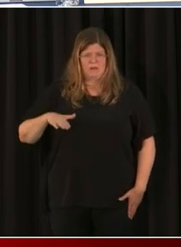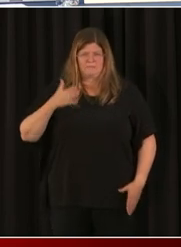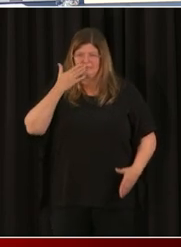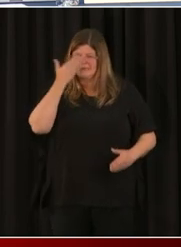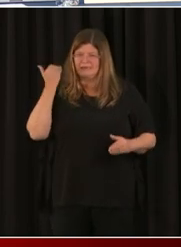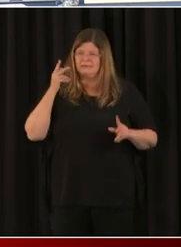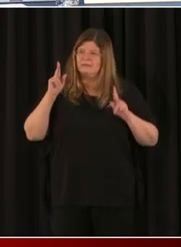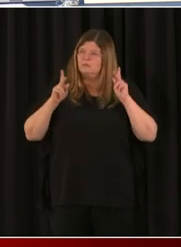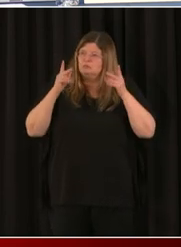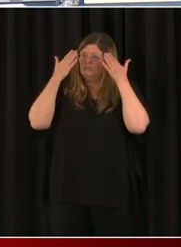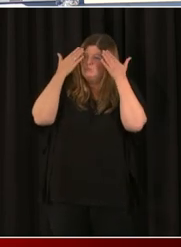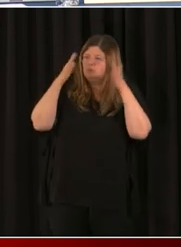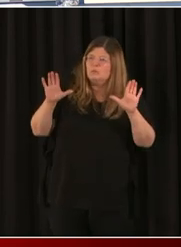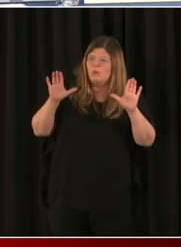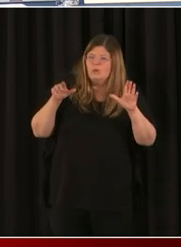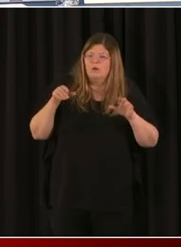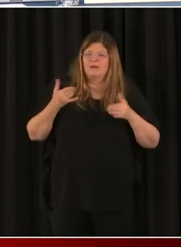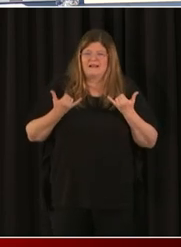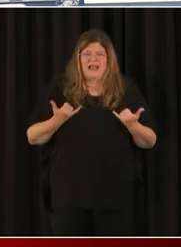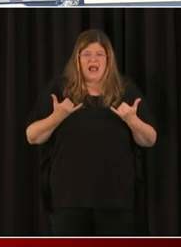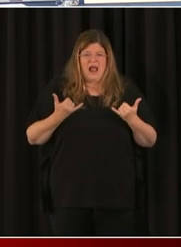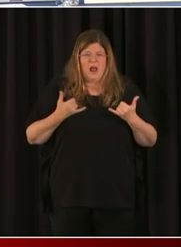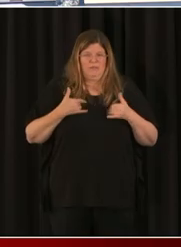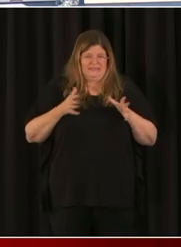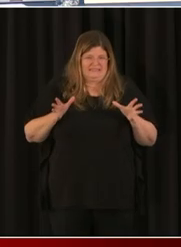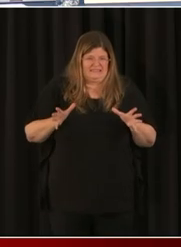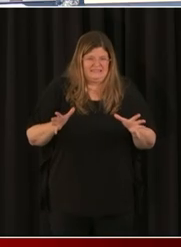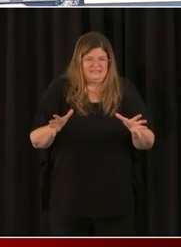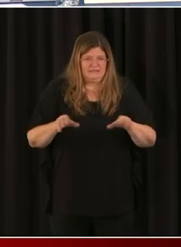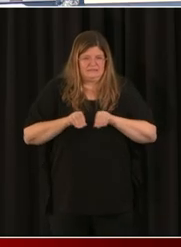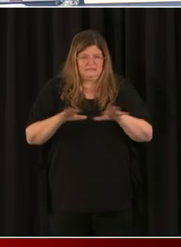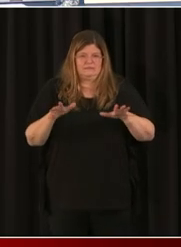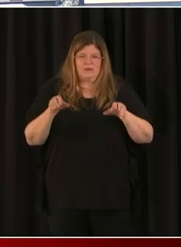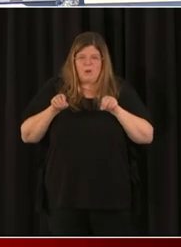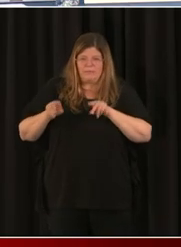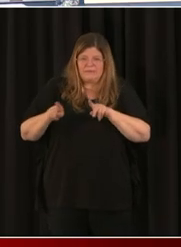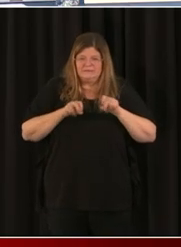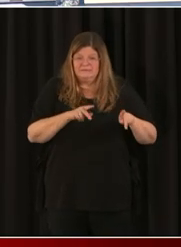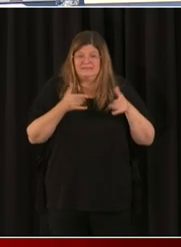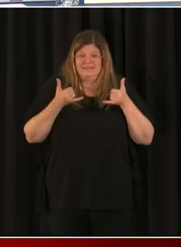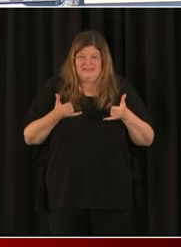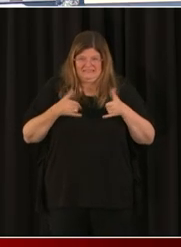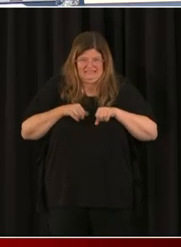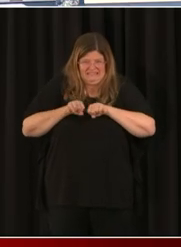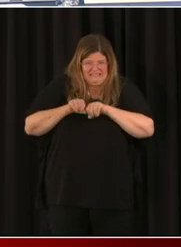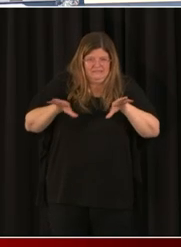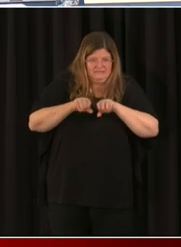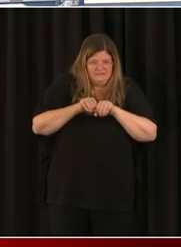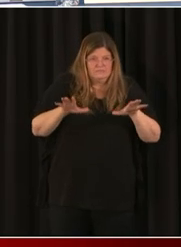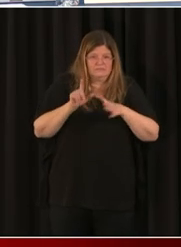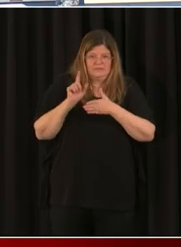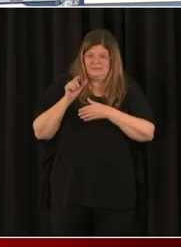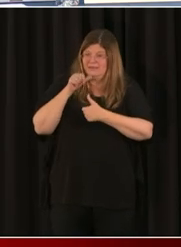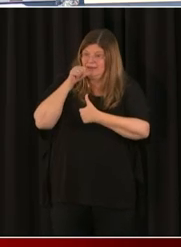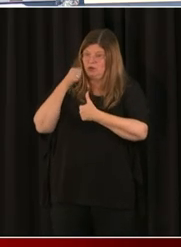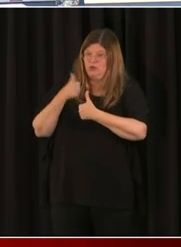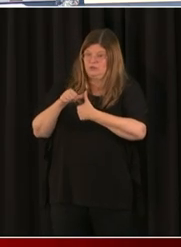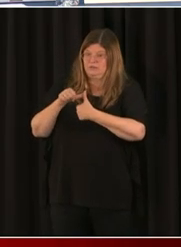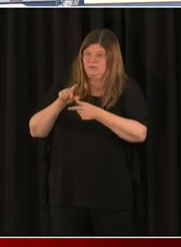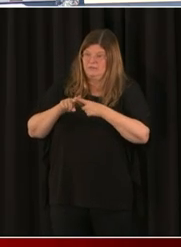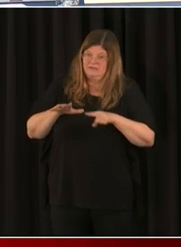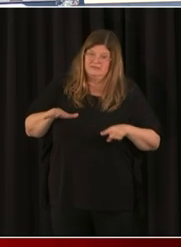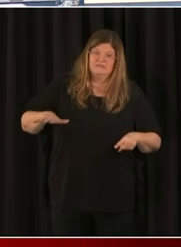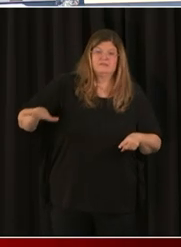people really not knowing that these opportunities are out there. I sent a letter last week to all of the licensed